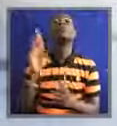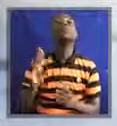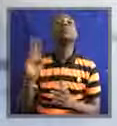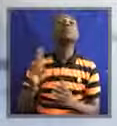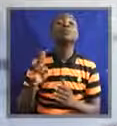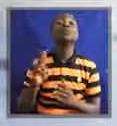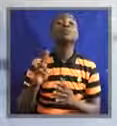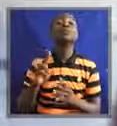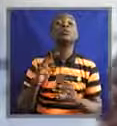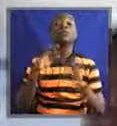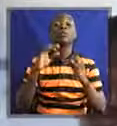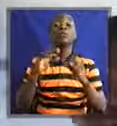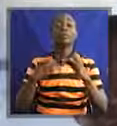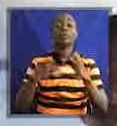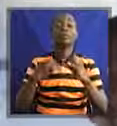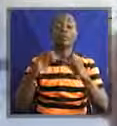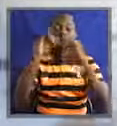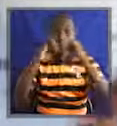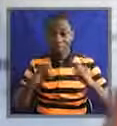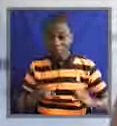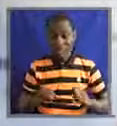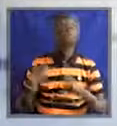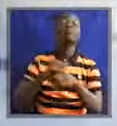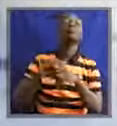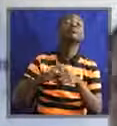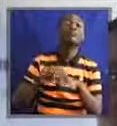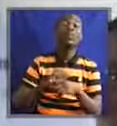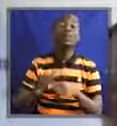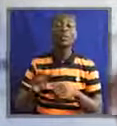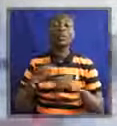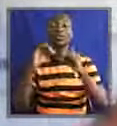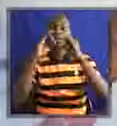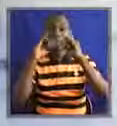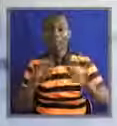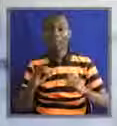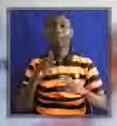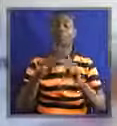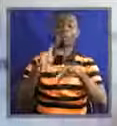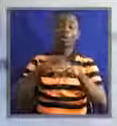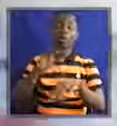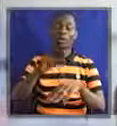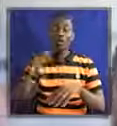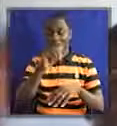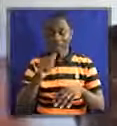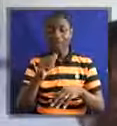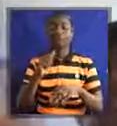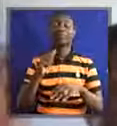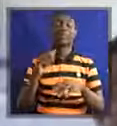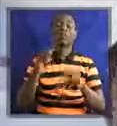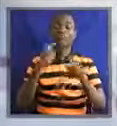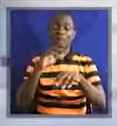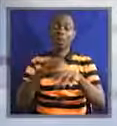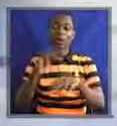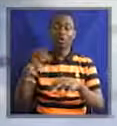ene ya nkrofo de bible ekutakuta occultic practices abosom so ankrofo a claim so omo yenyame